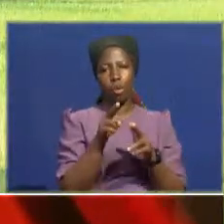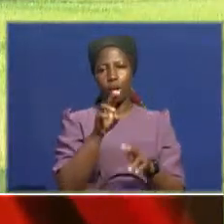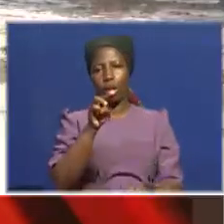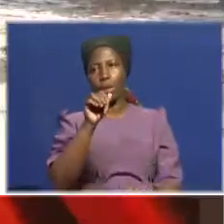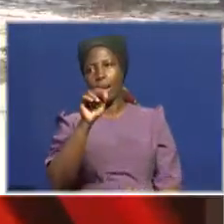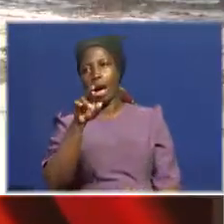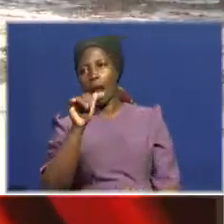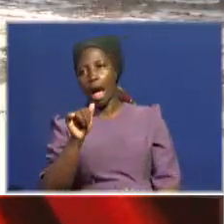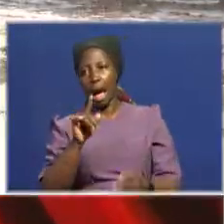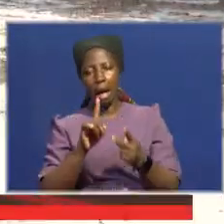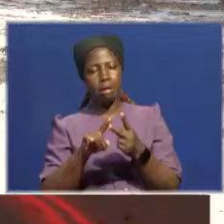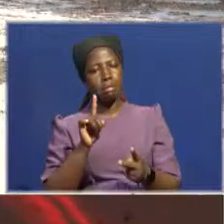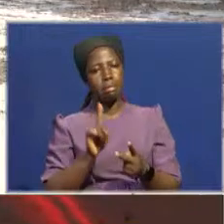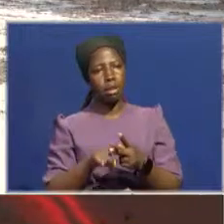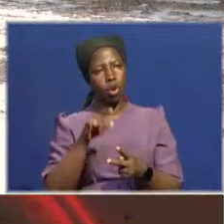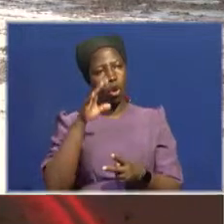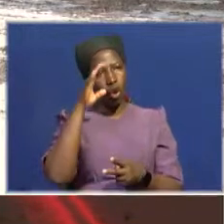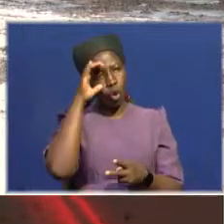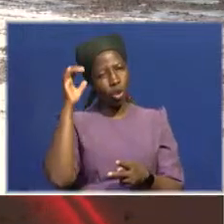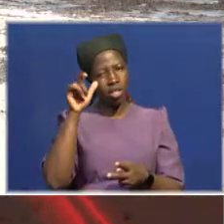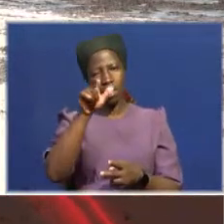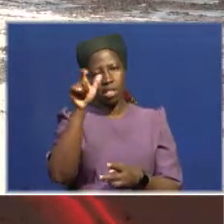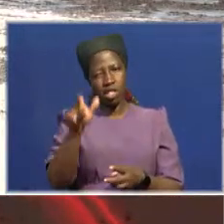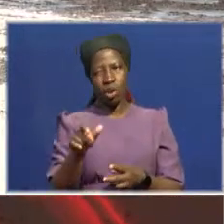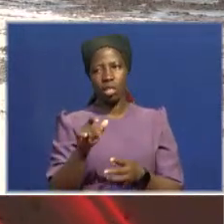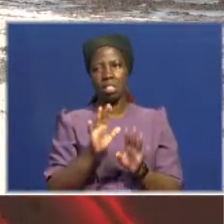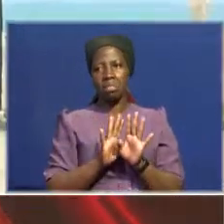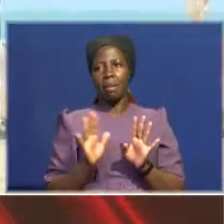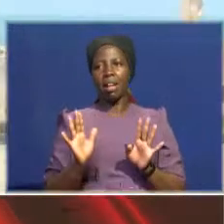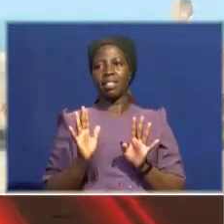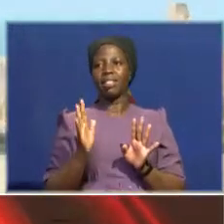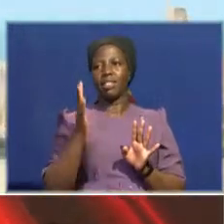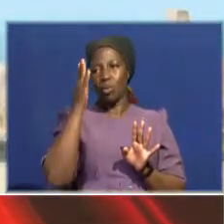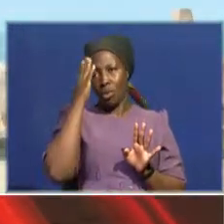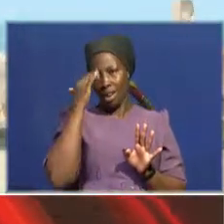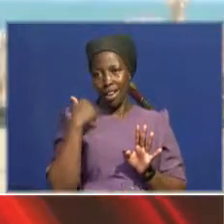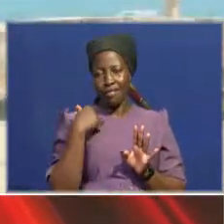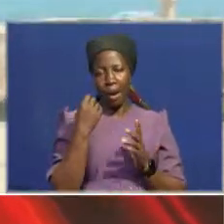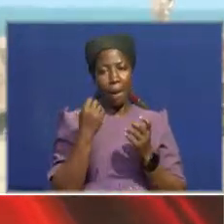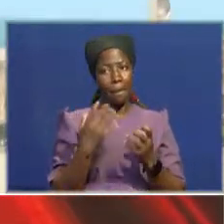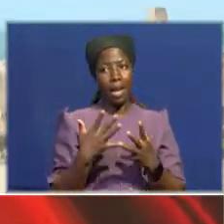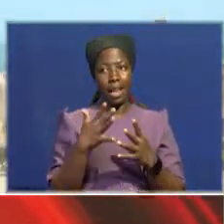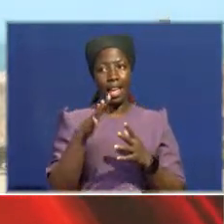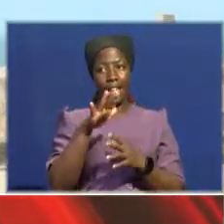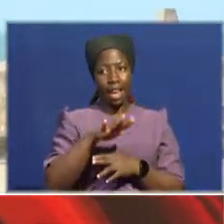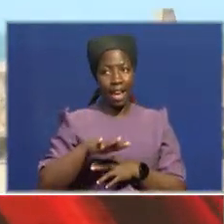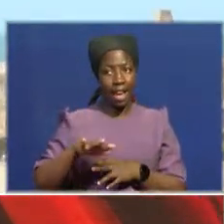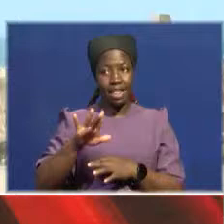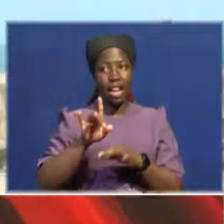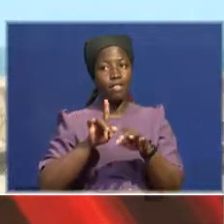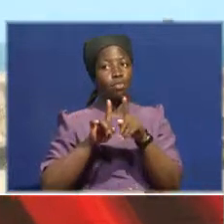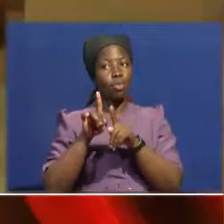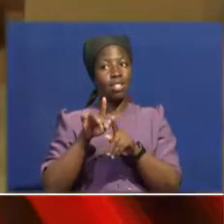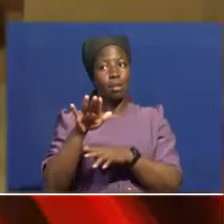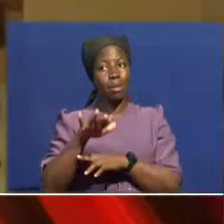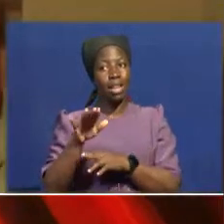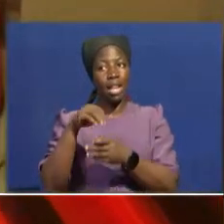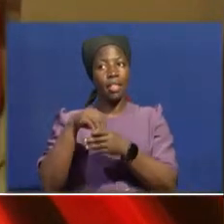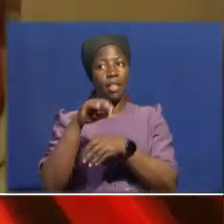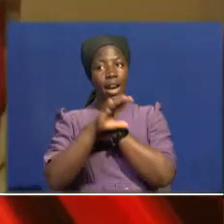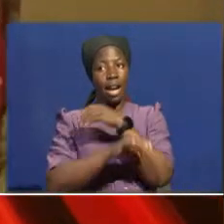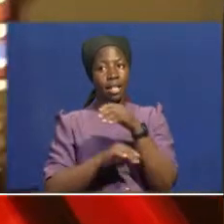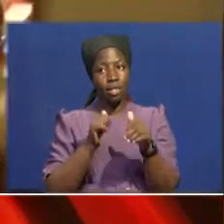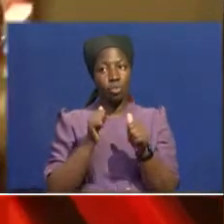Mm-hmm. We've not tapped into other attractions within Kenya, because there are a lot of sceneries within our country which we've